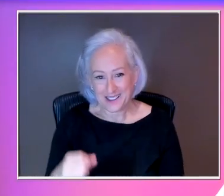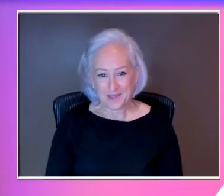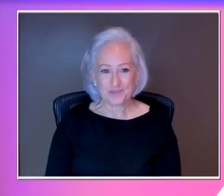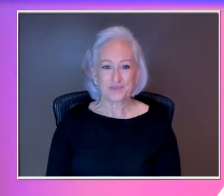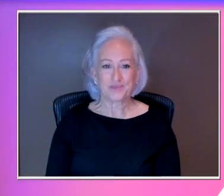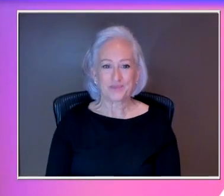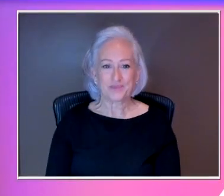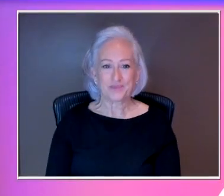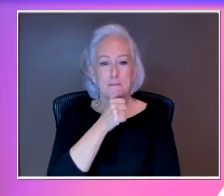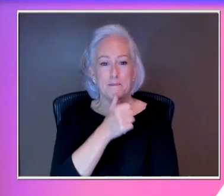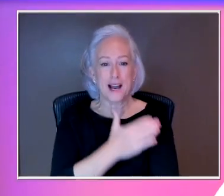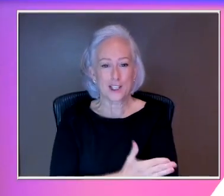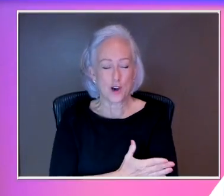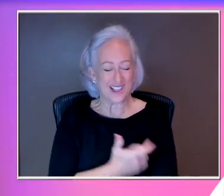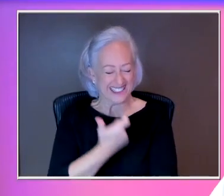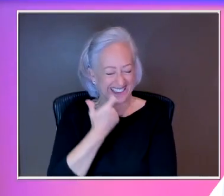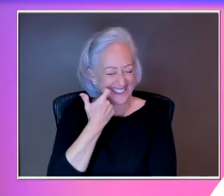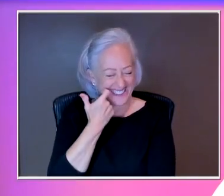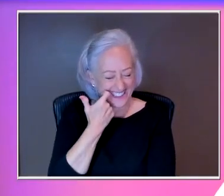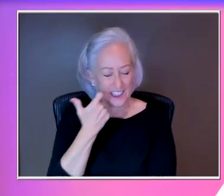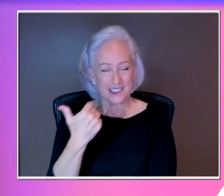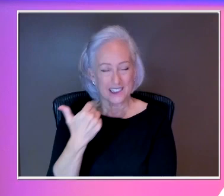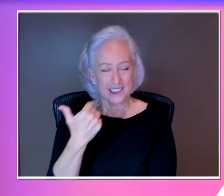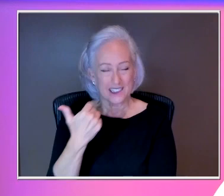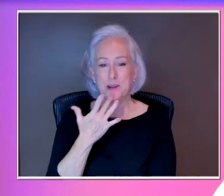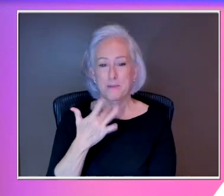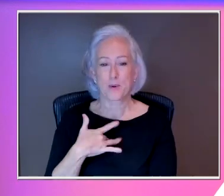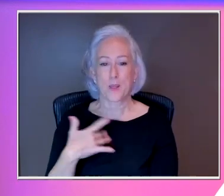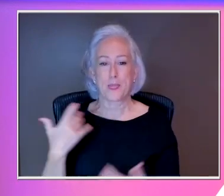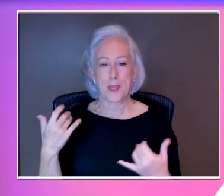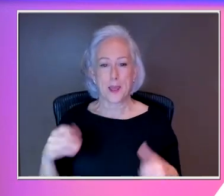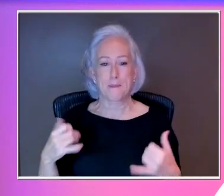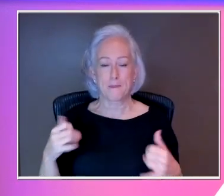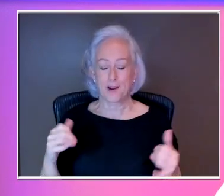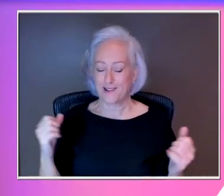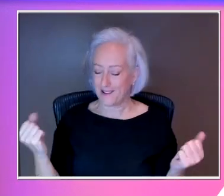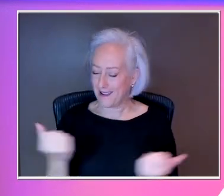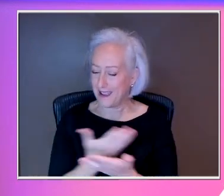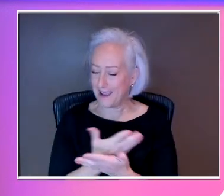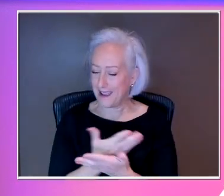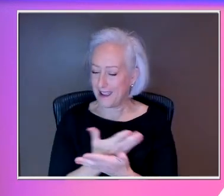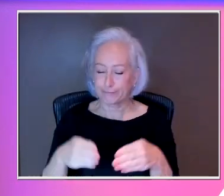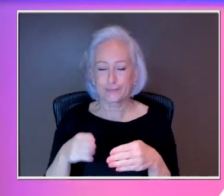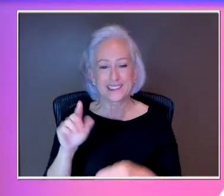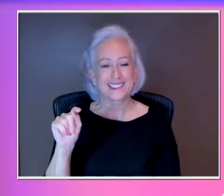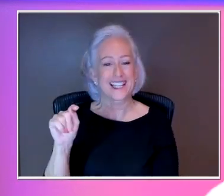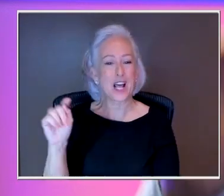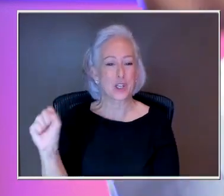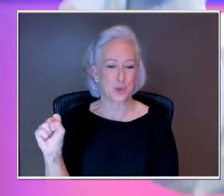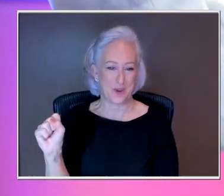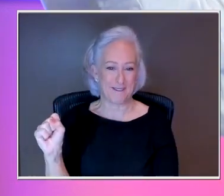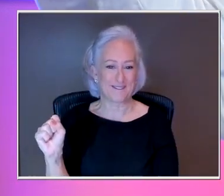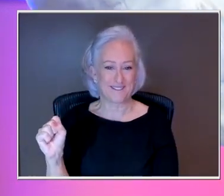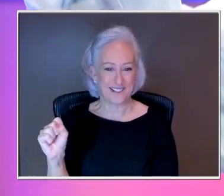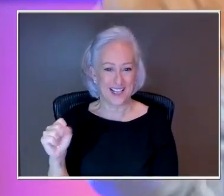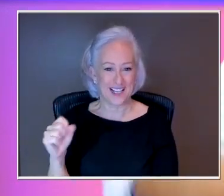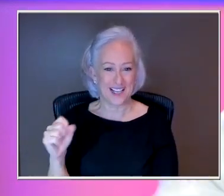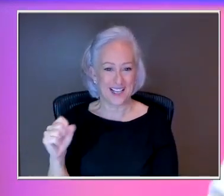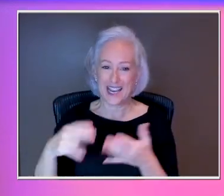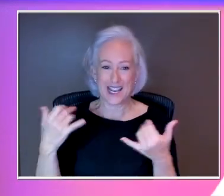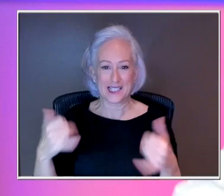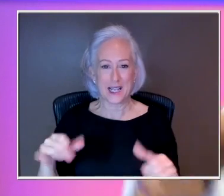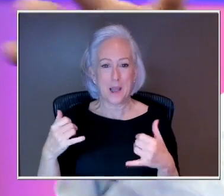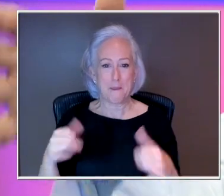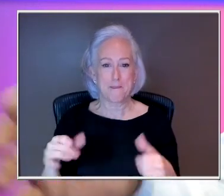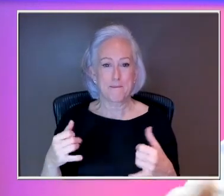daughter just had a birthday party, and it was all Taylor Swift themed. So she had a dance party up at a dance party